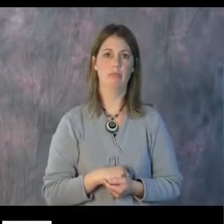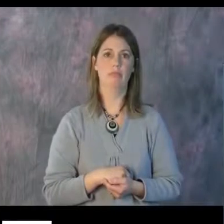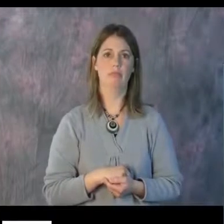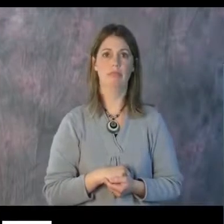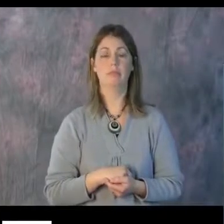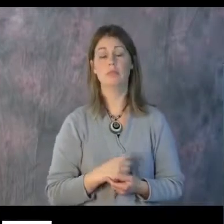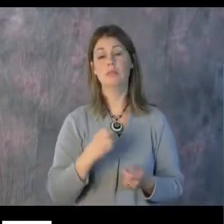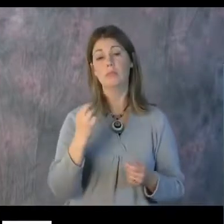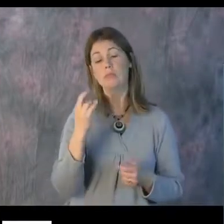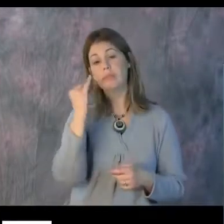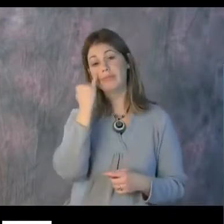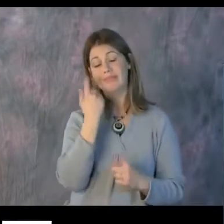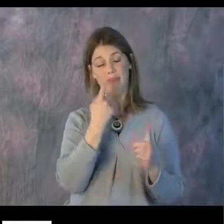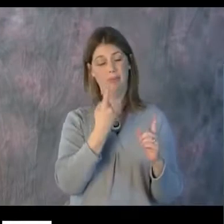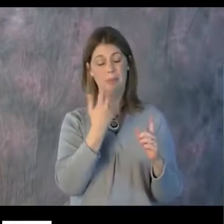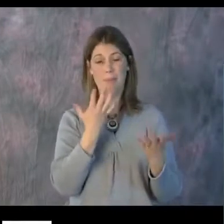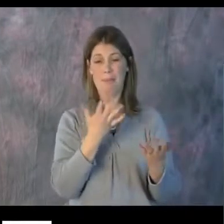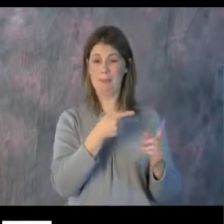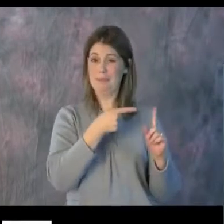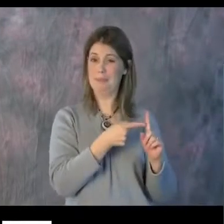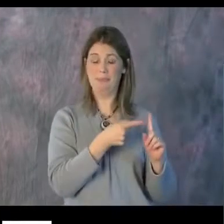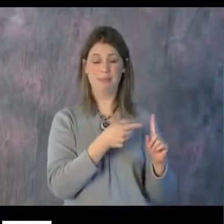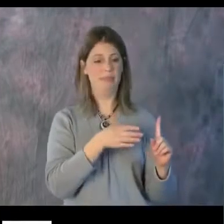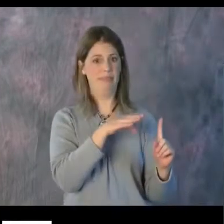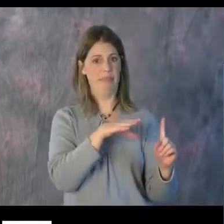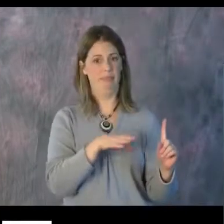they wanted, and if it's blank, they don't.